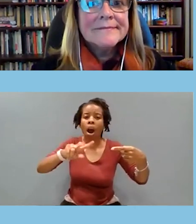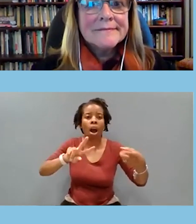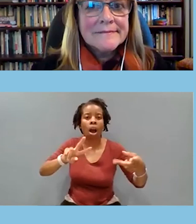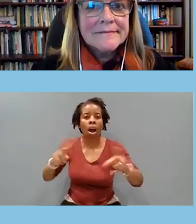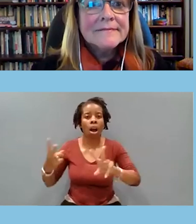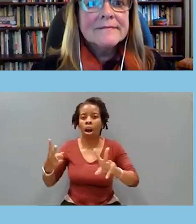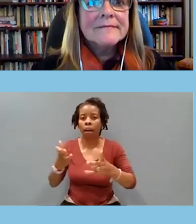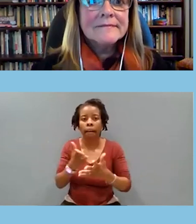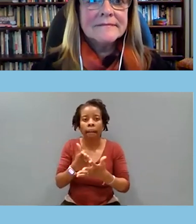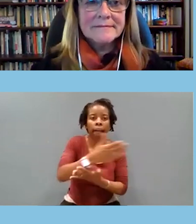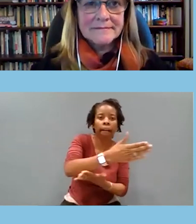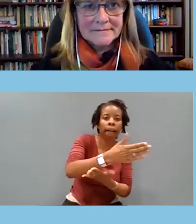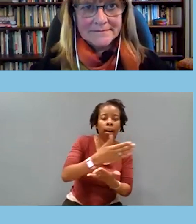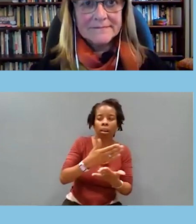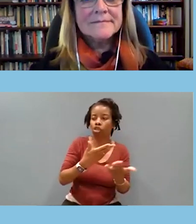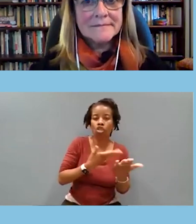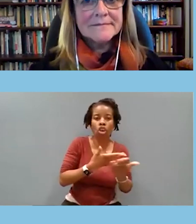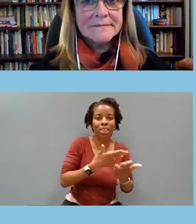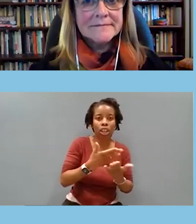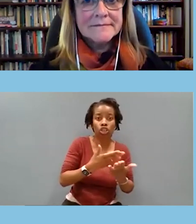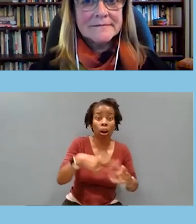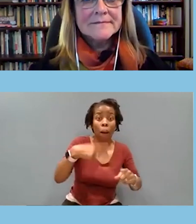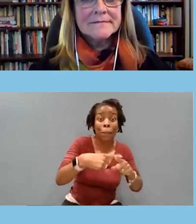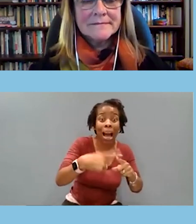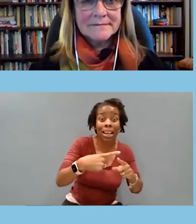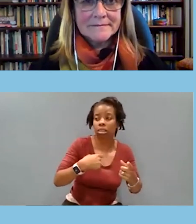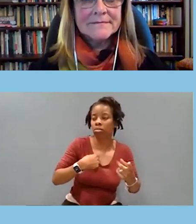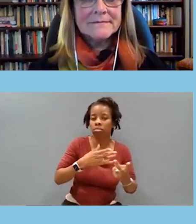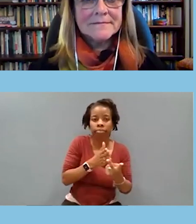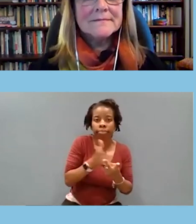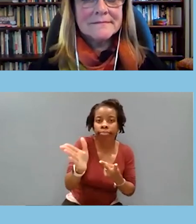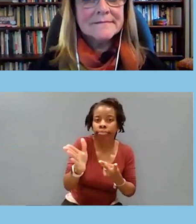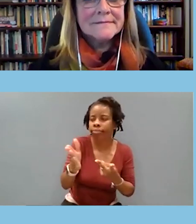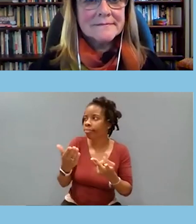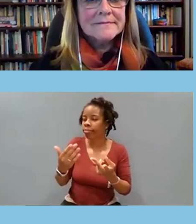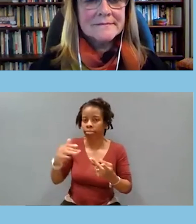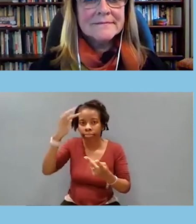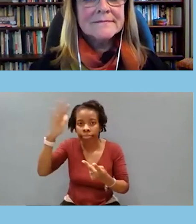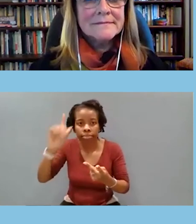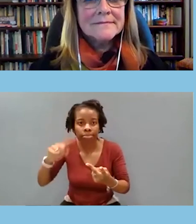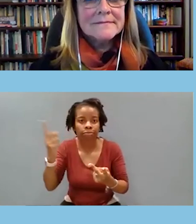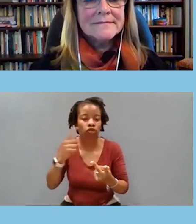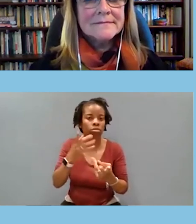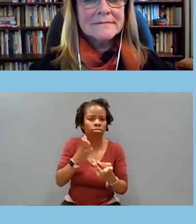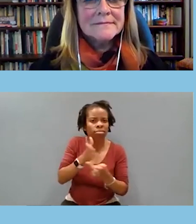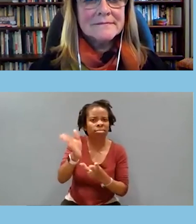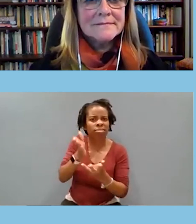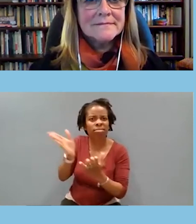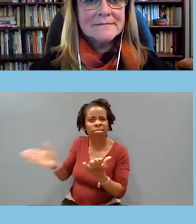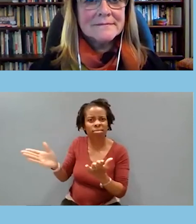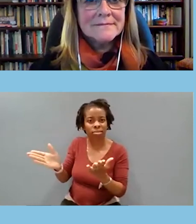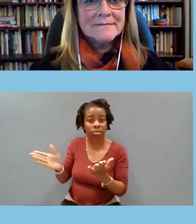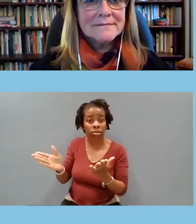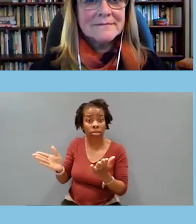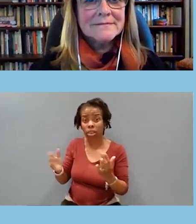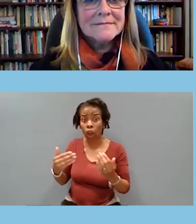or a change of a pace of a conversation, or a pace of stream of consciousness. And so it's not a new